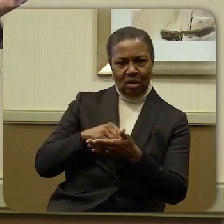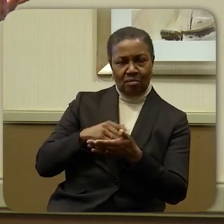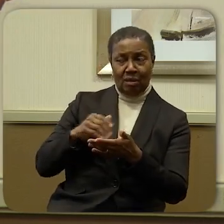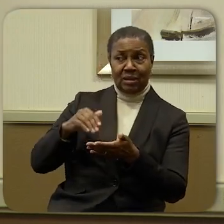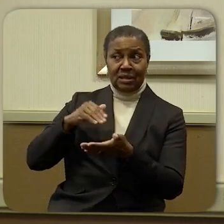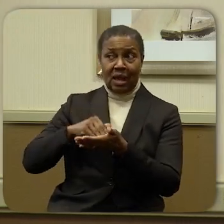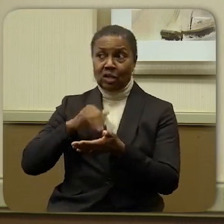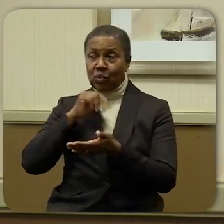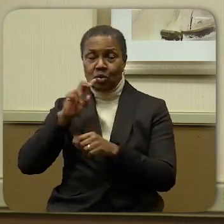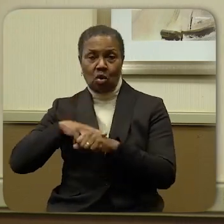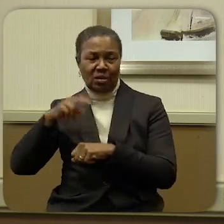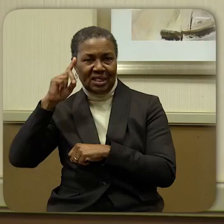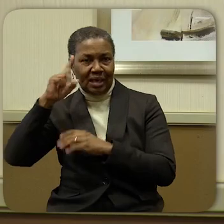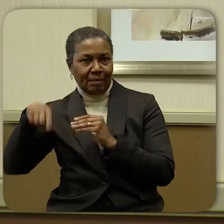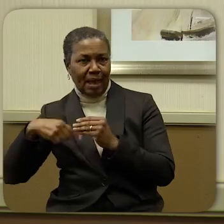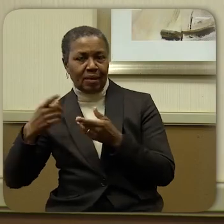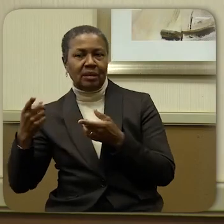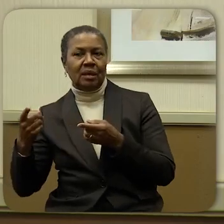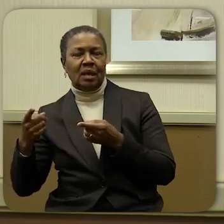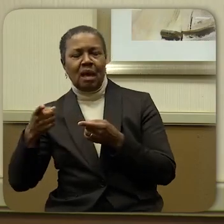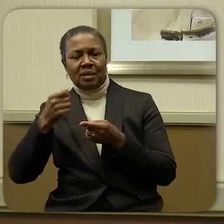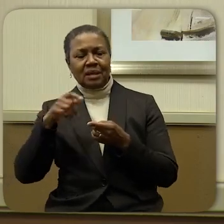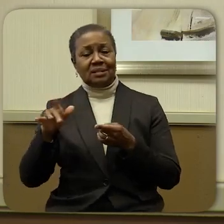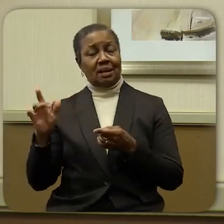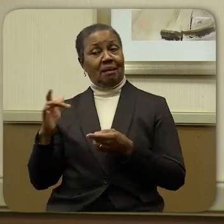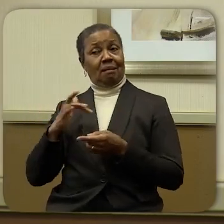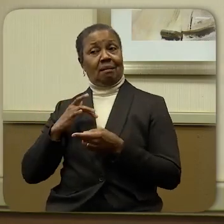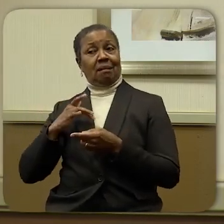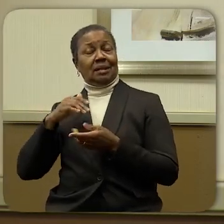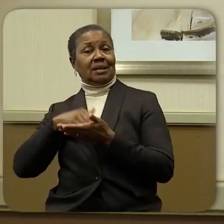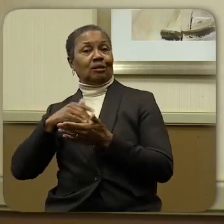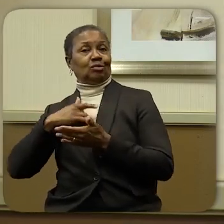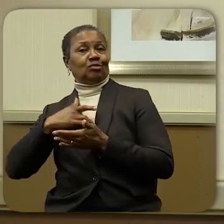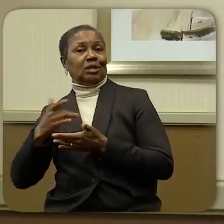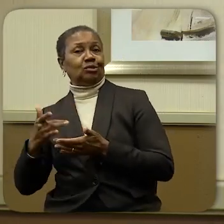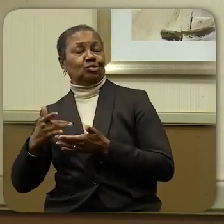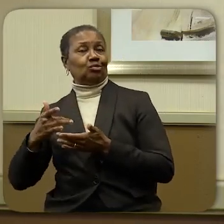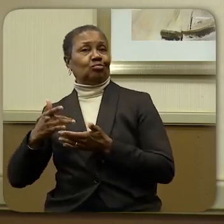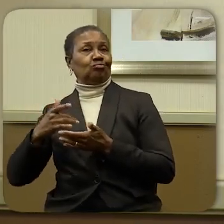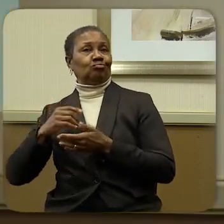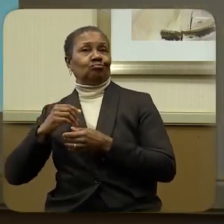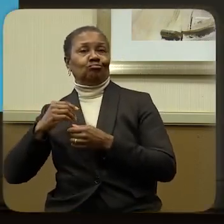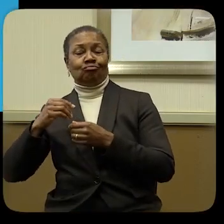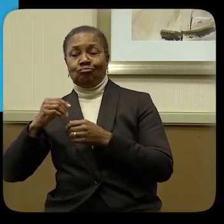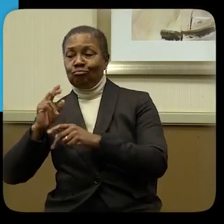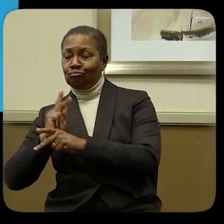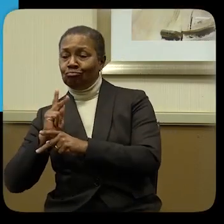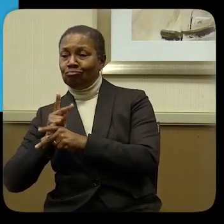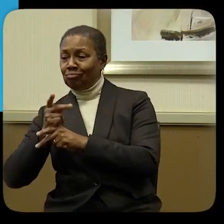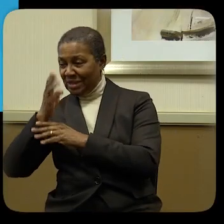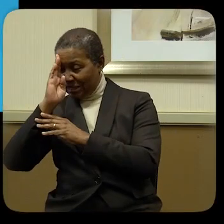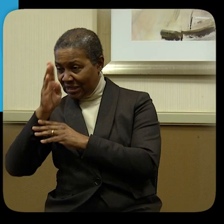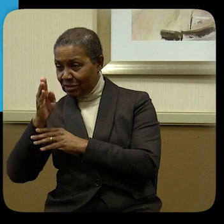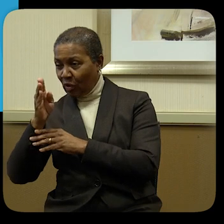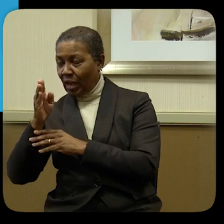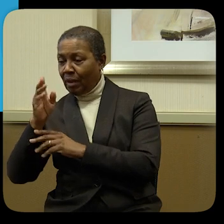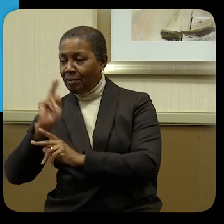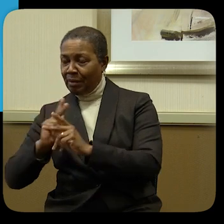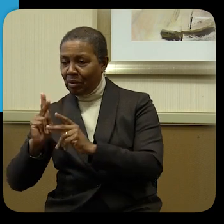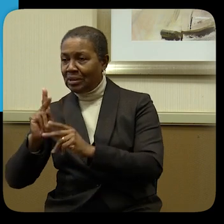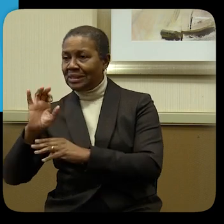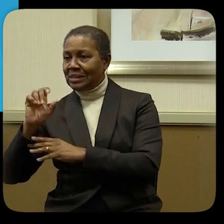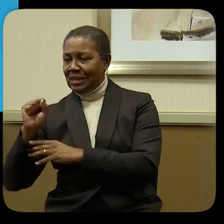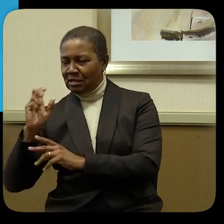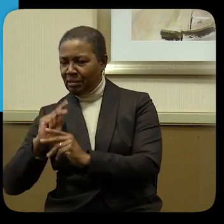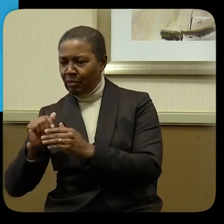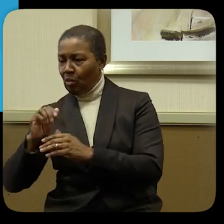not normally think of, because when they're used to serving straight or cisgender patients. We know that people within the